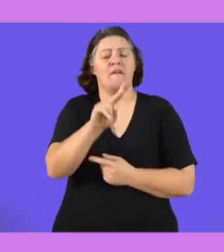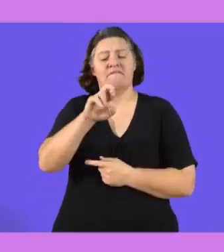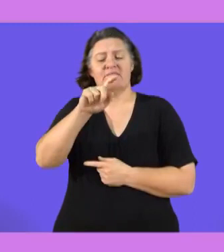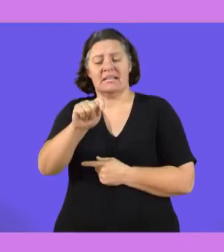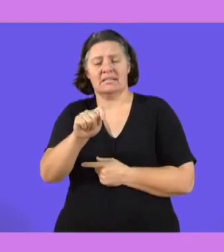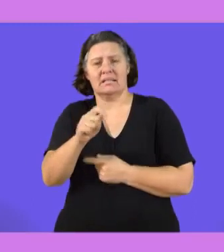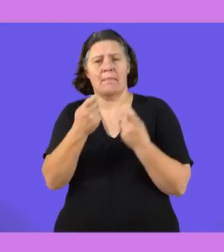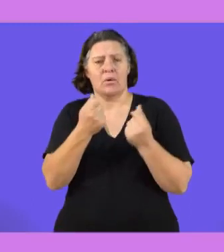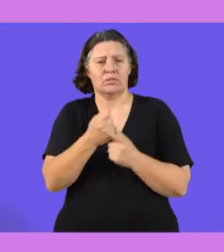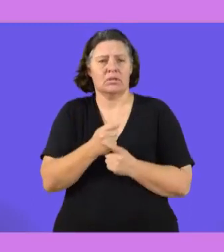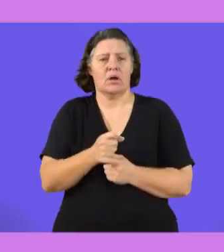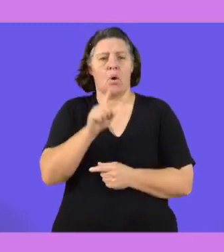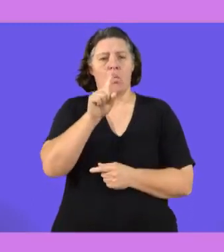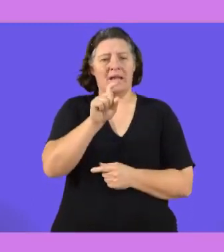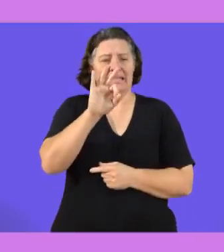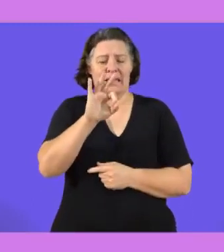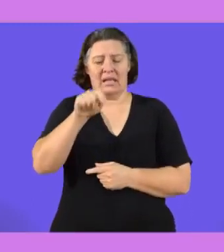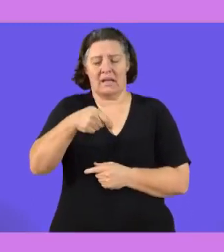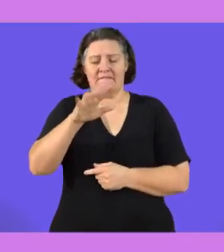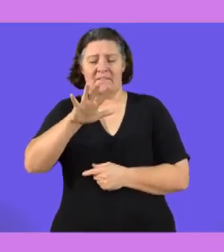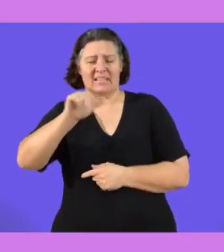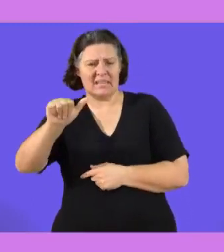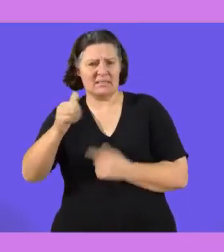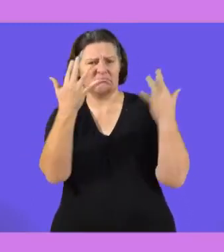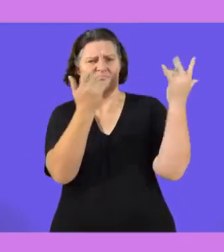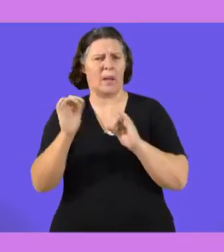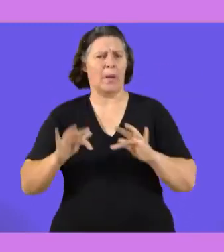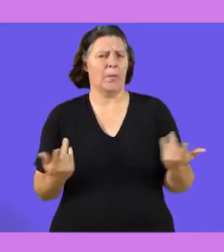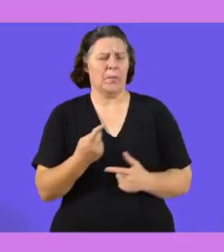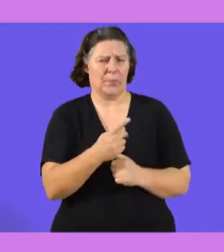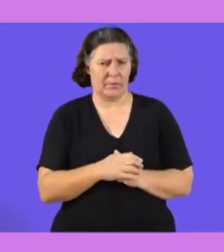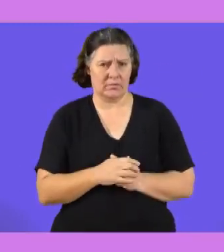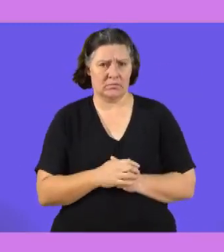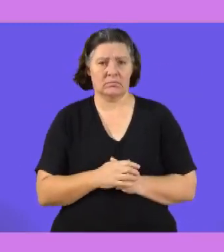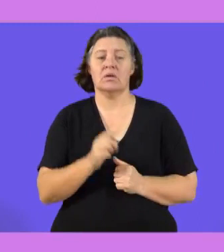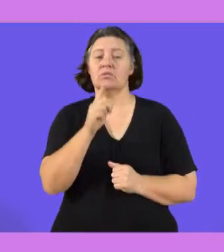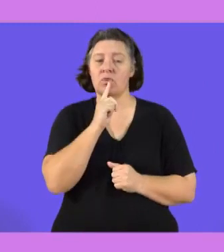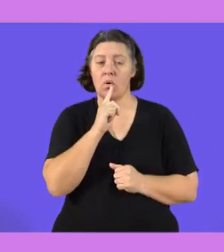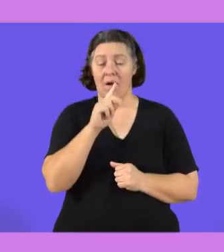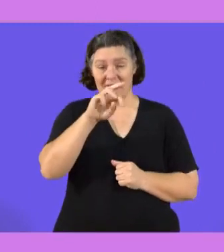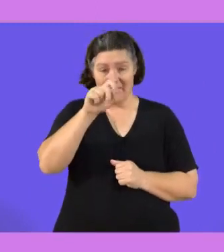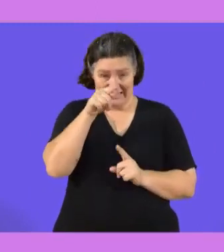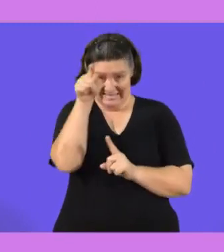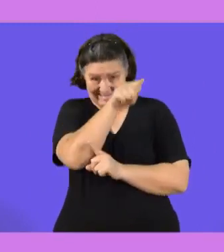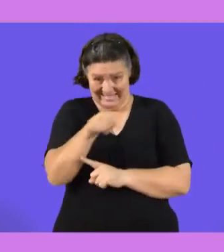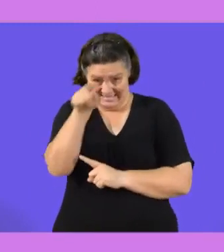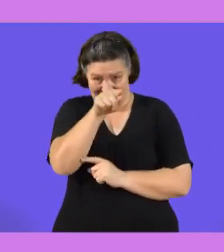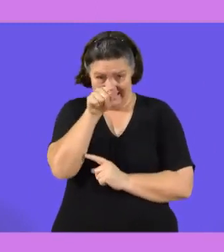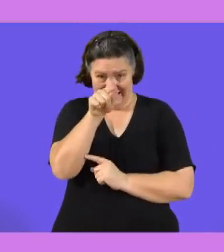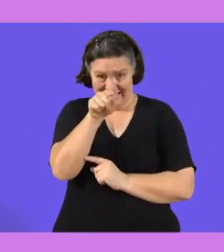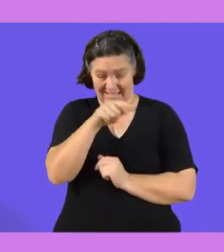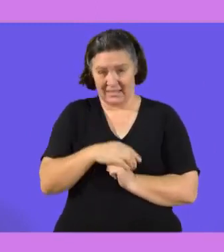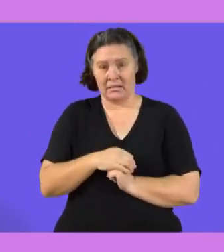of R13.56 was calculated. So here is the VAT that we are referring to.